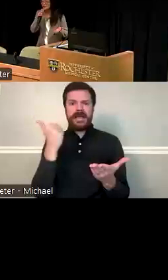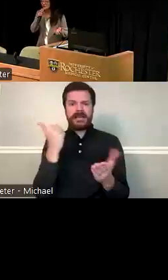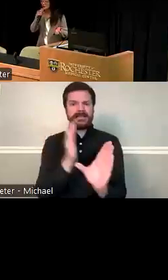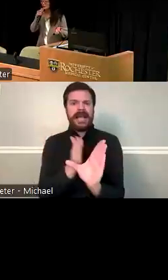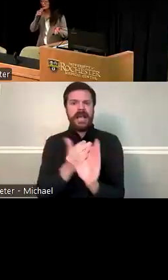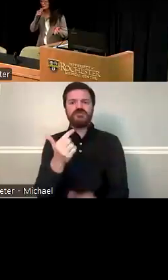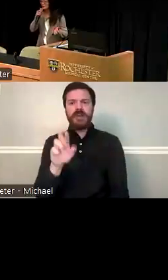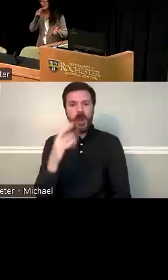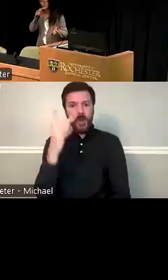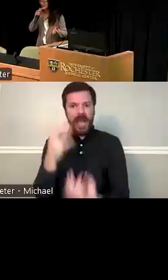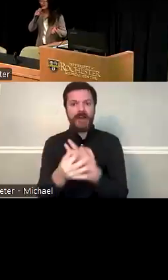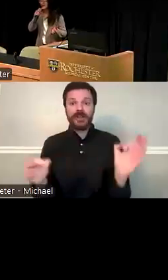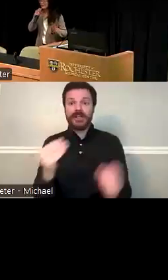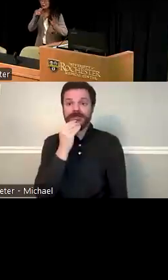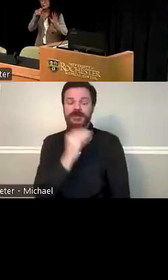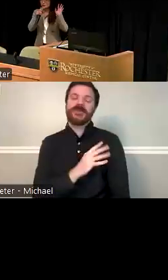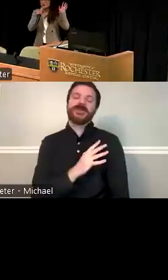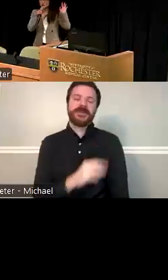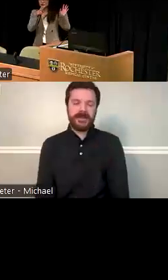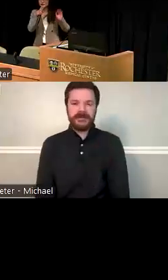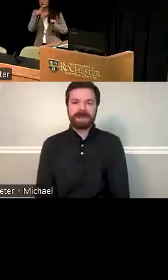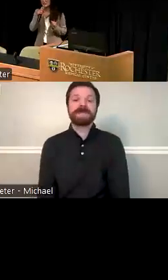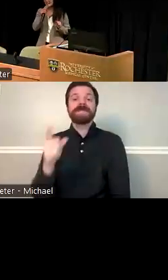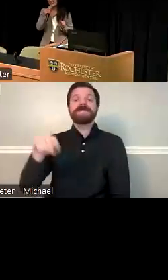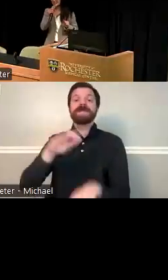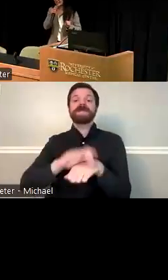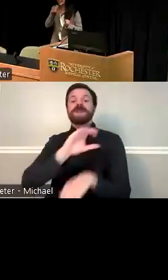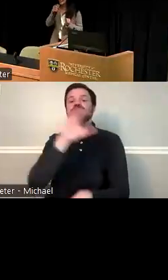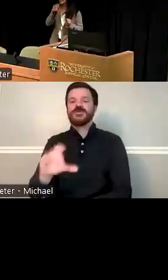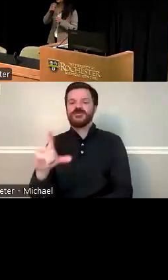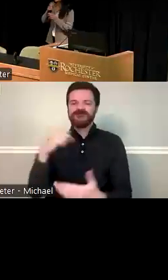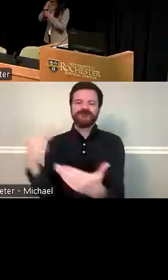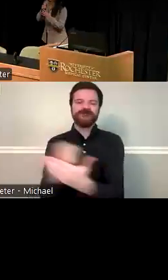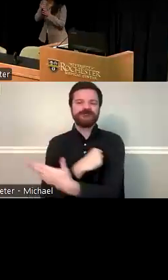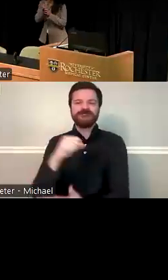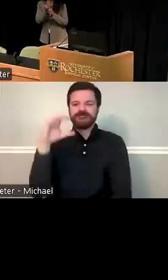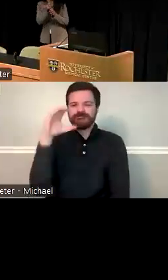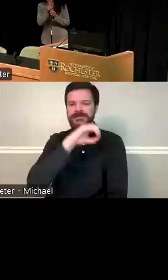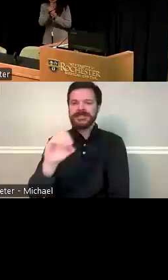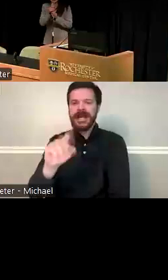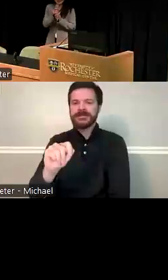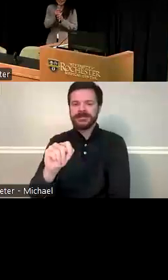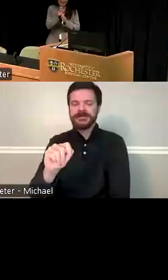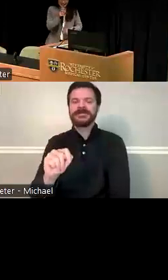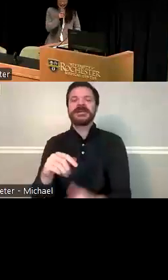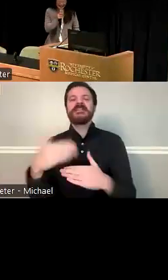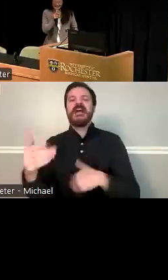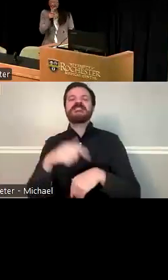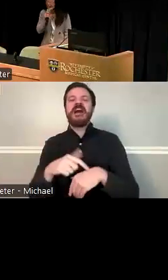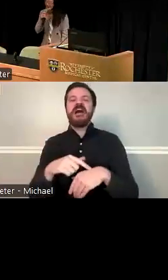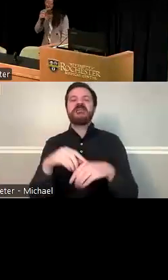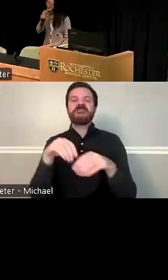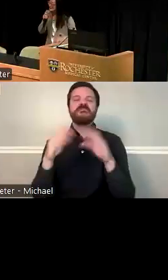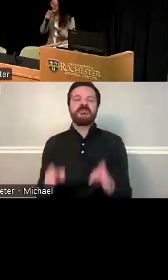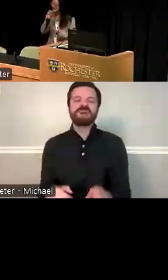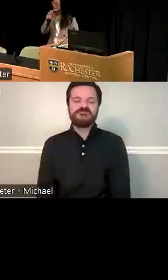you get free food. For those who are on Zoom, you're missing out. So next time you can come in person. Yeah,